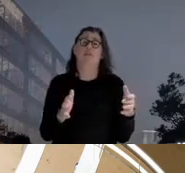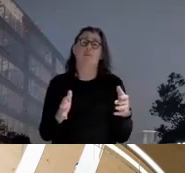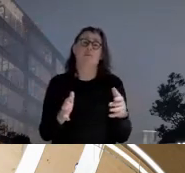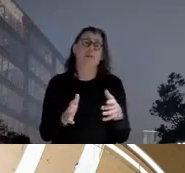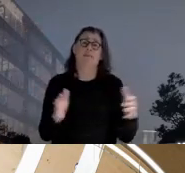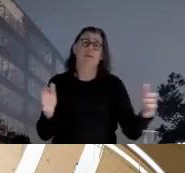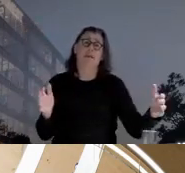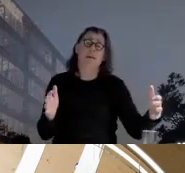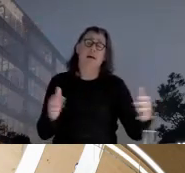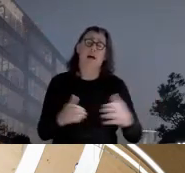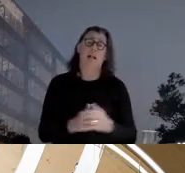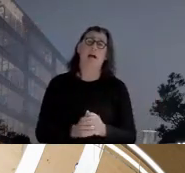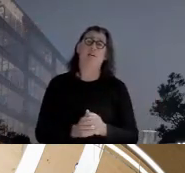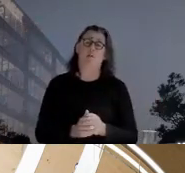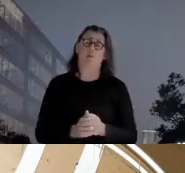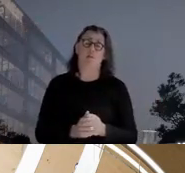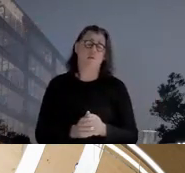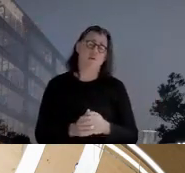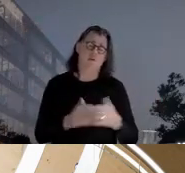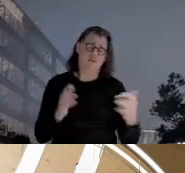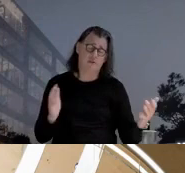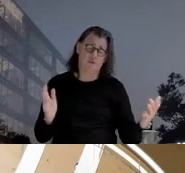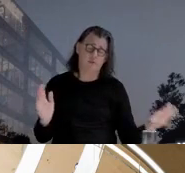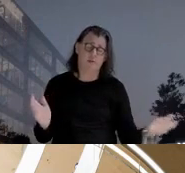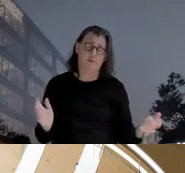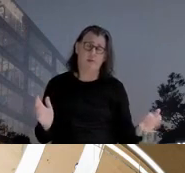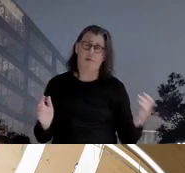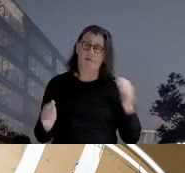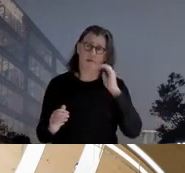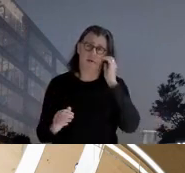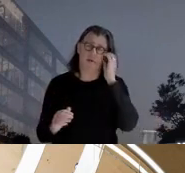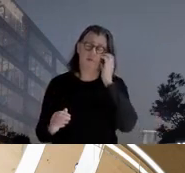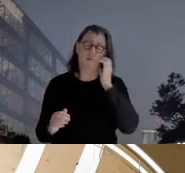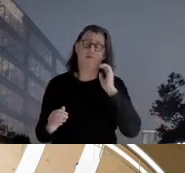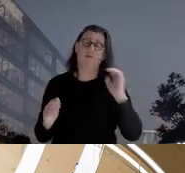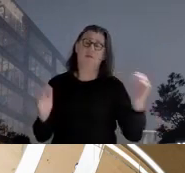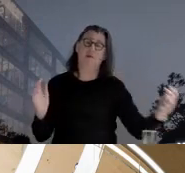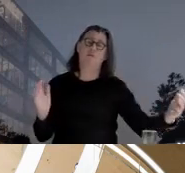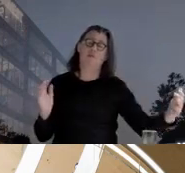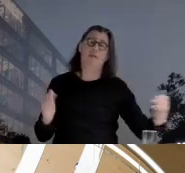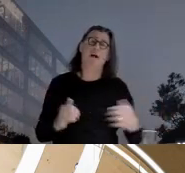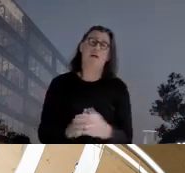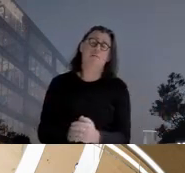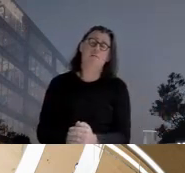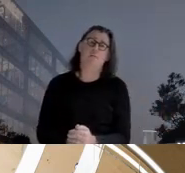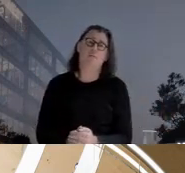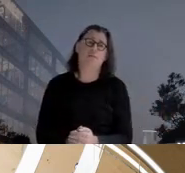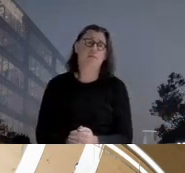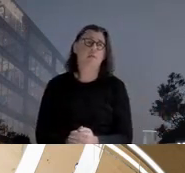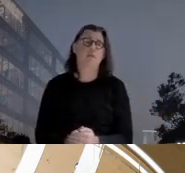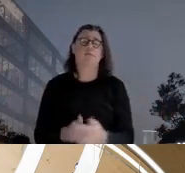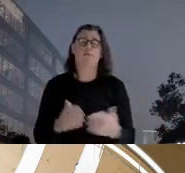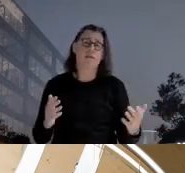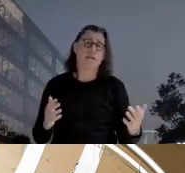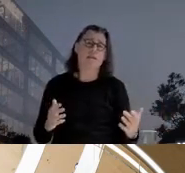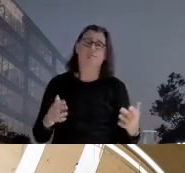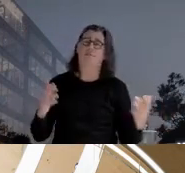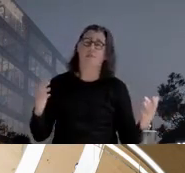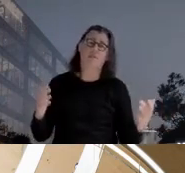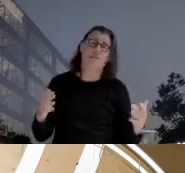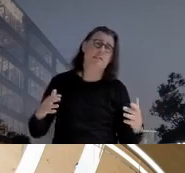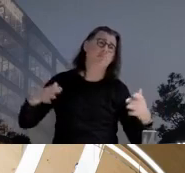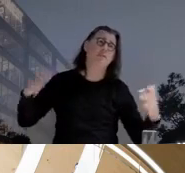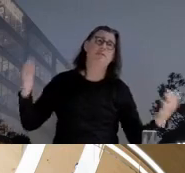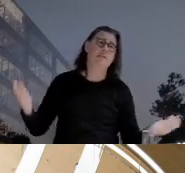and concrete represents a large portion, or structure more to the point, not just concrete, but structure represents a large portion of